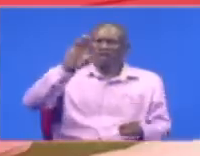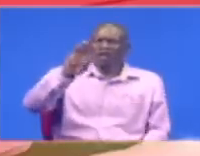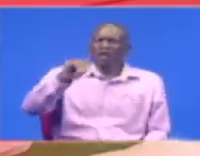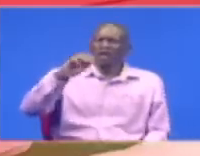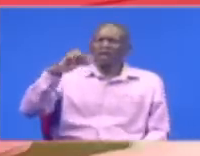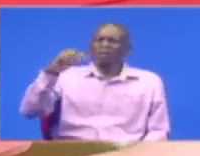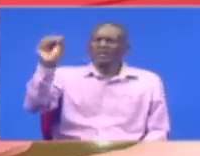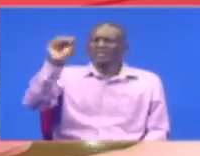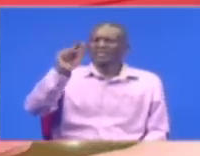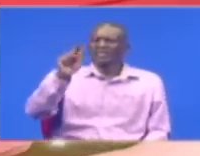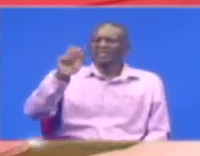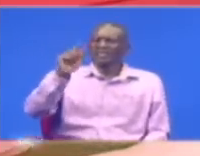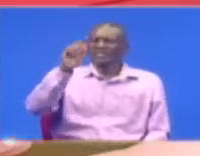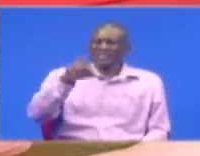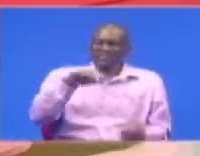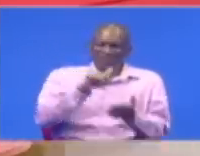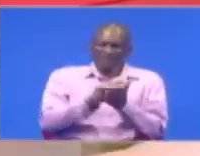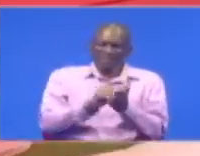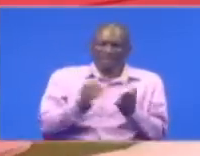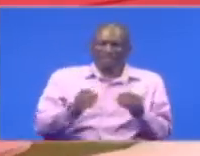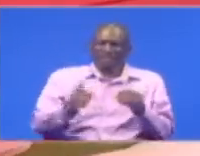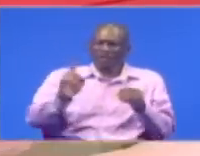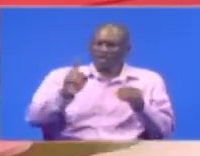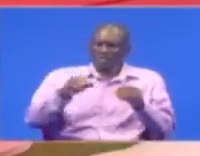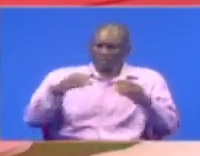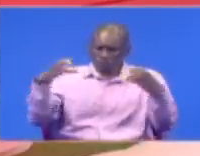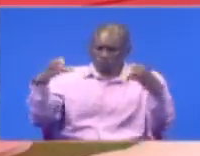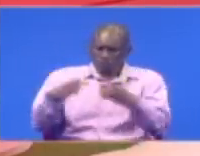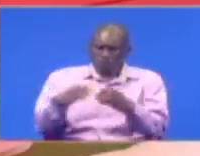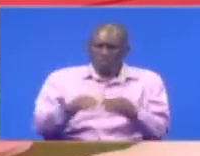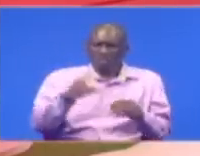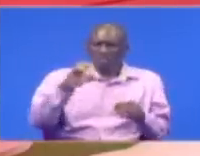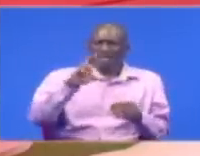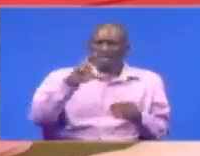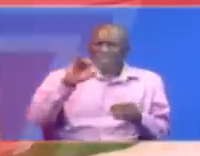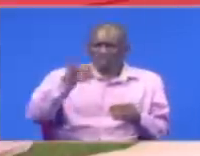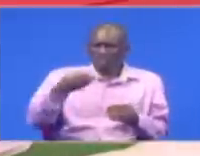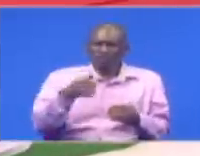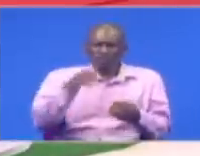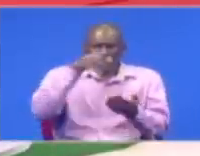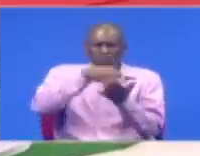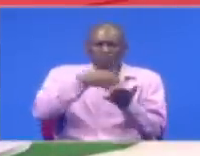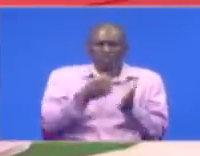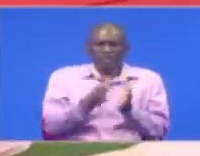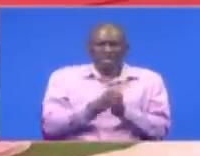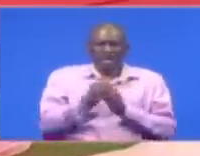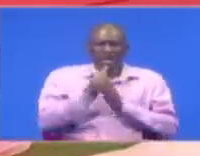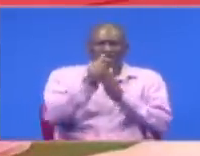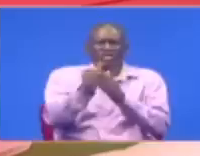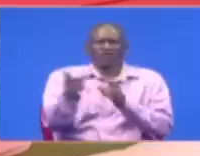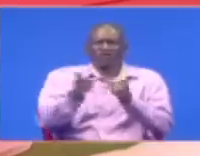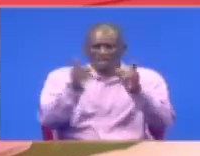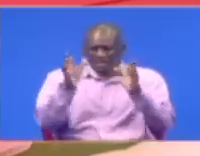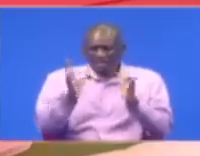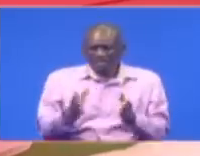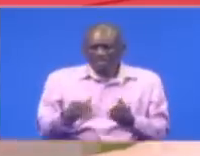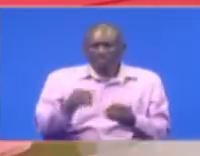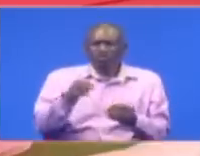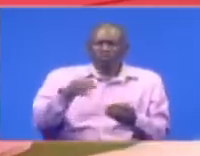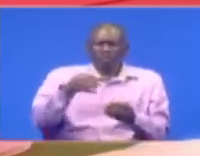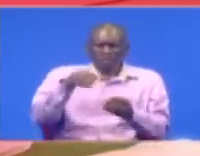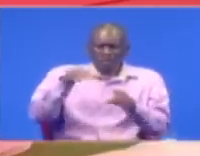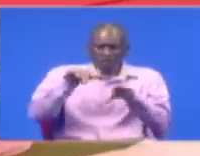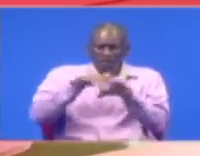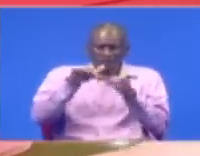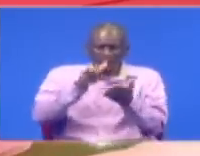us. The CRJ is with us. Heads of directorates are with us.